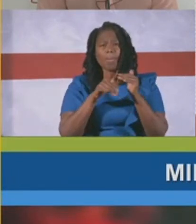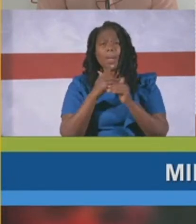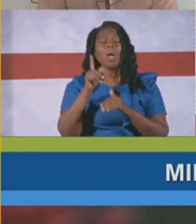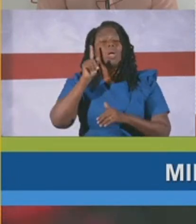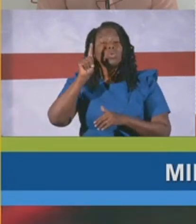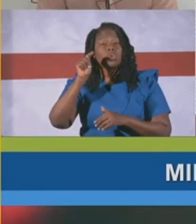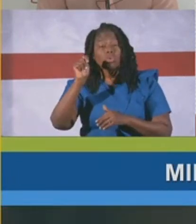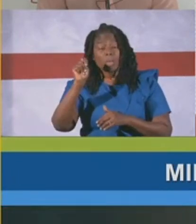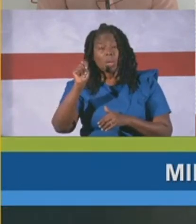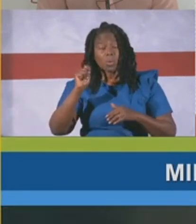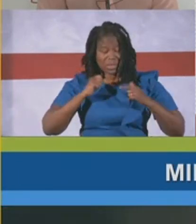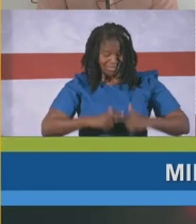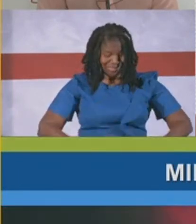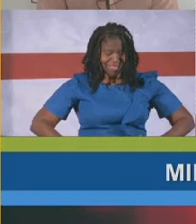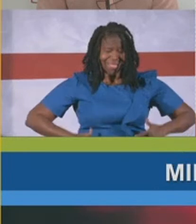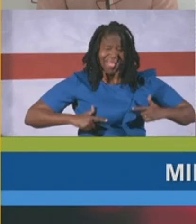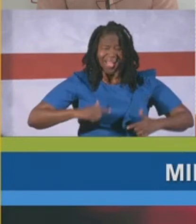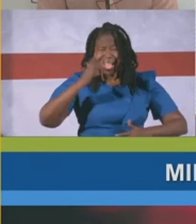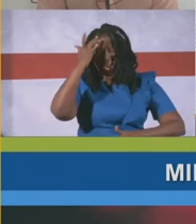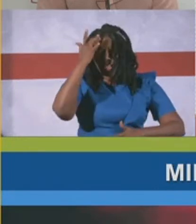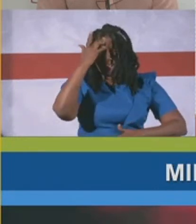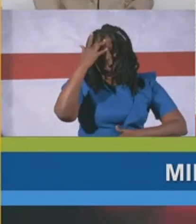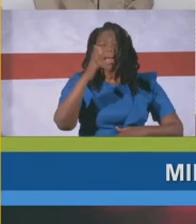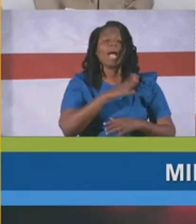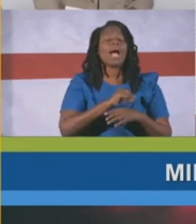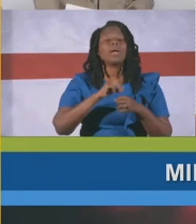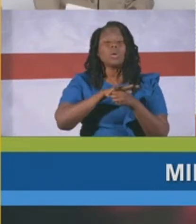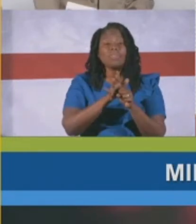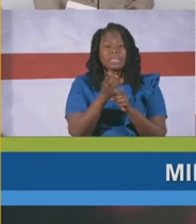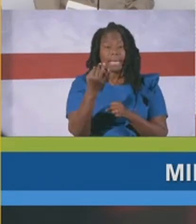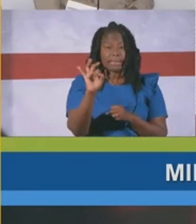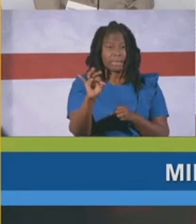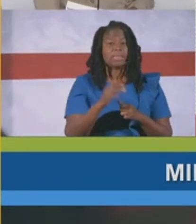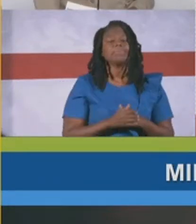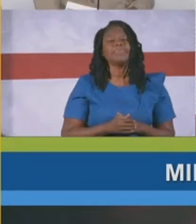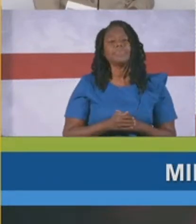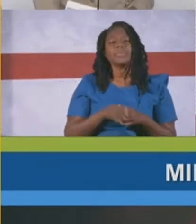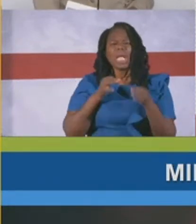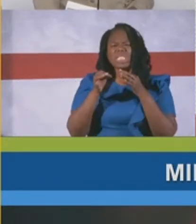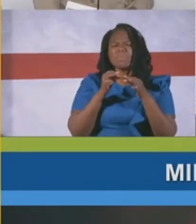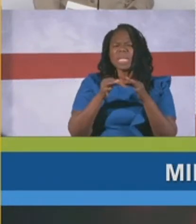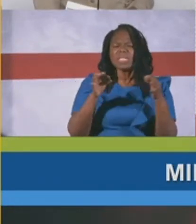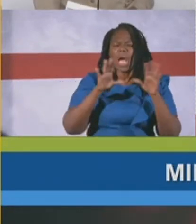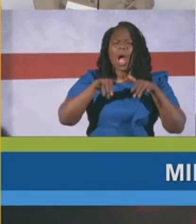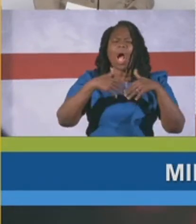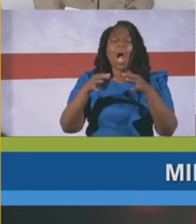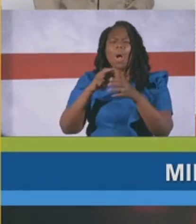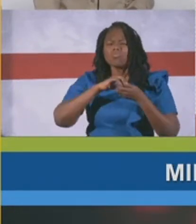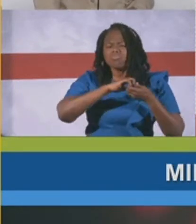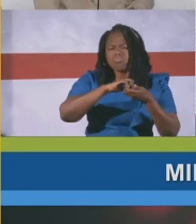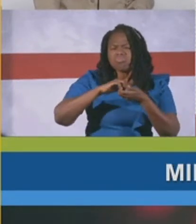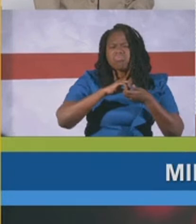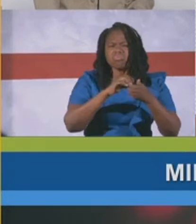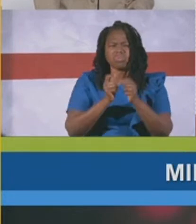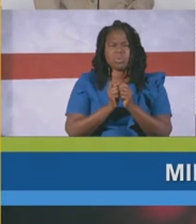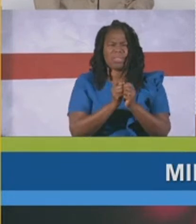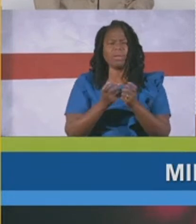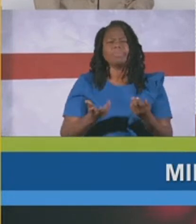and COVID-19. First slide. Next slide.